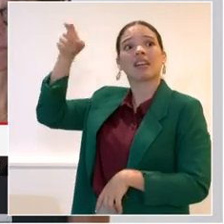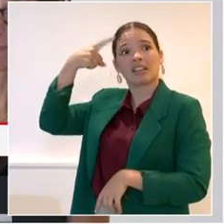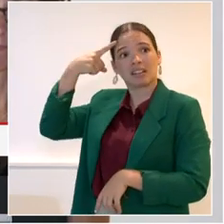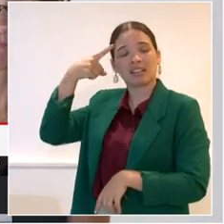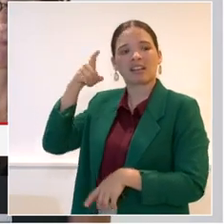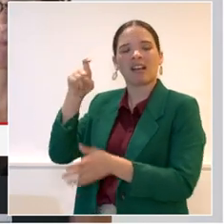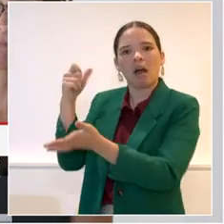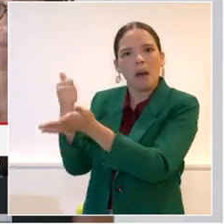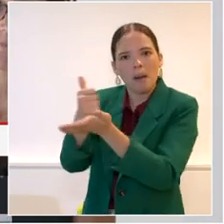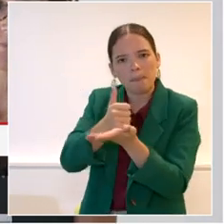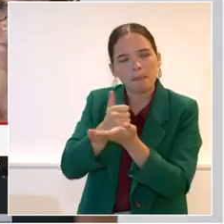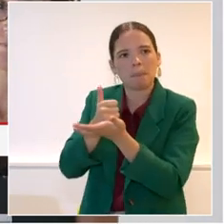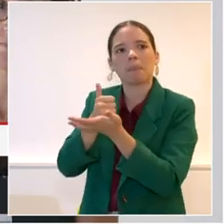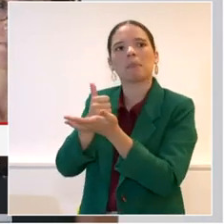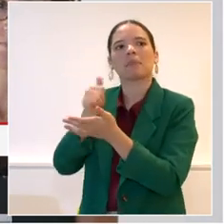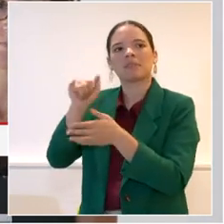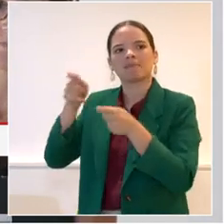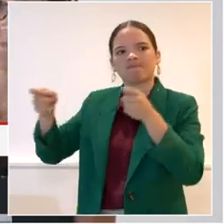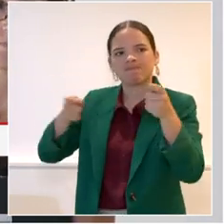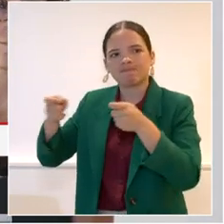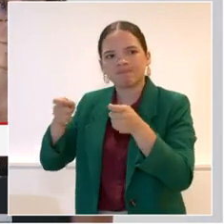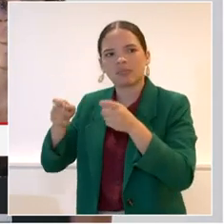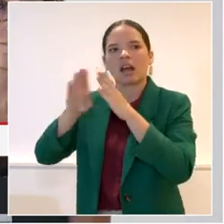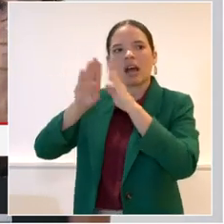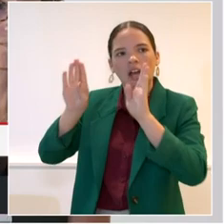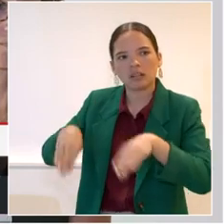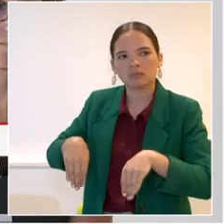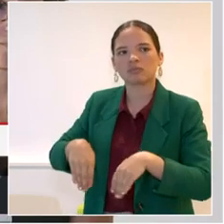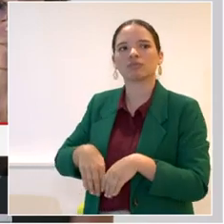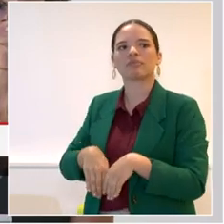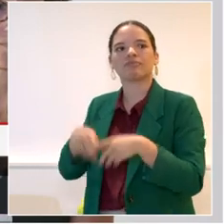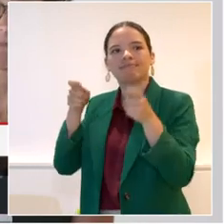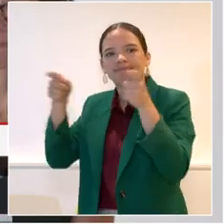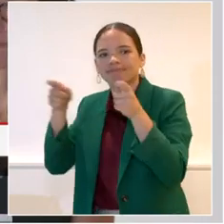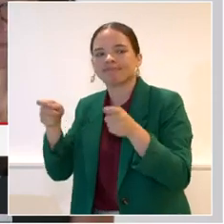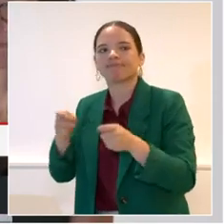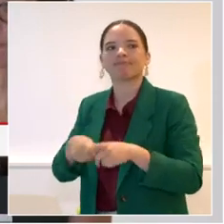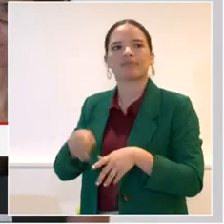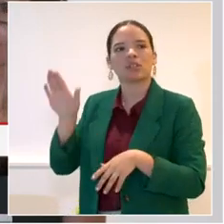and facilitating better housing and facilitating